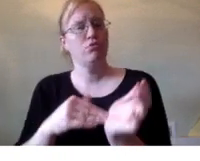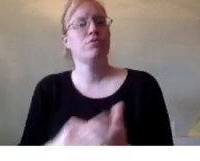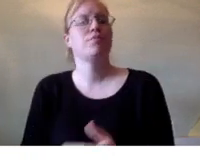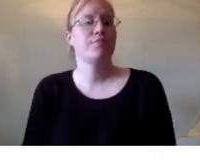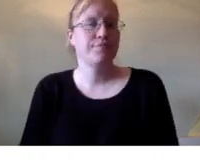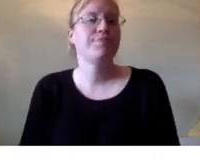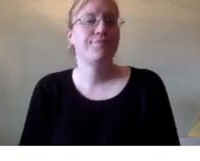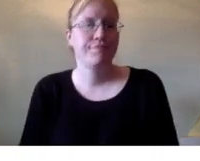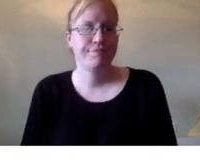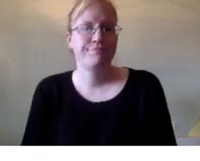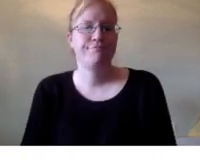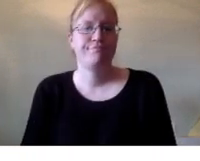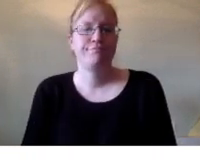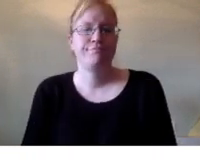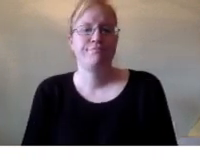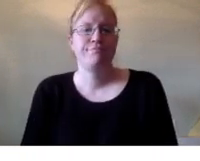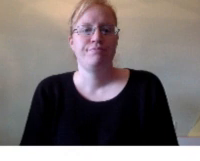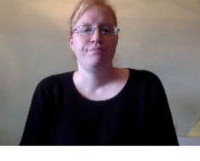Okay?